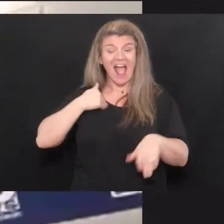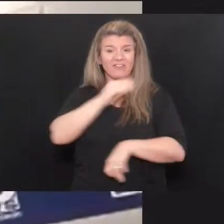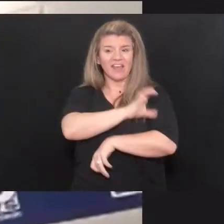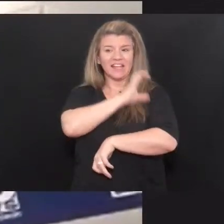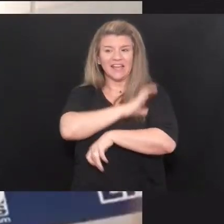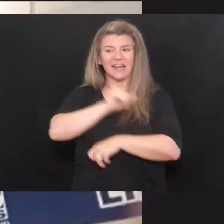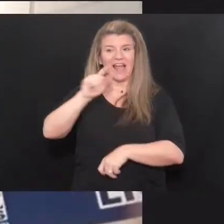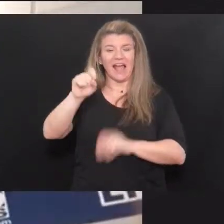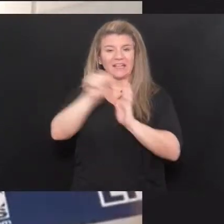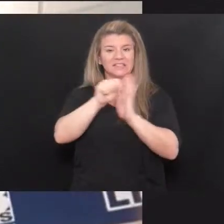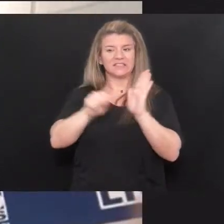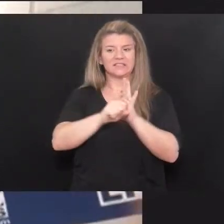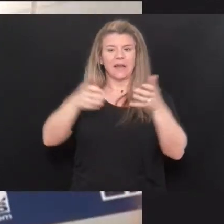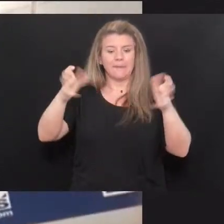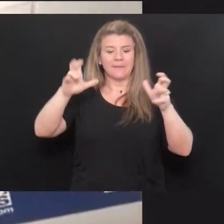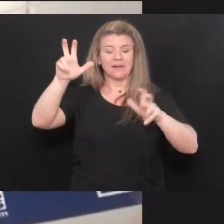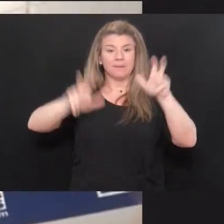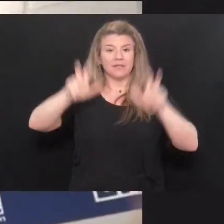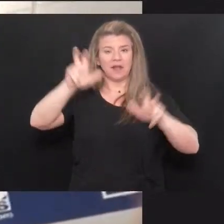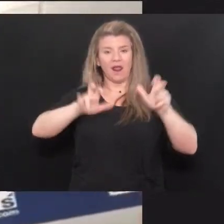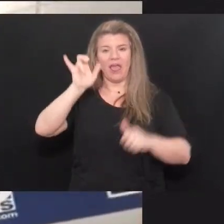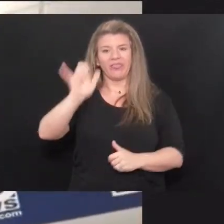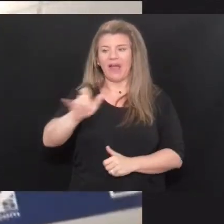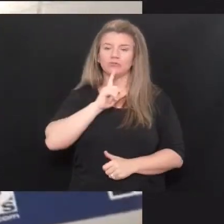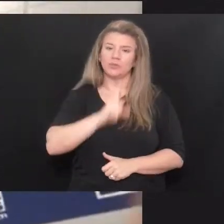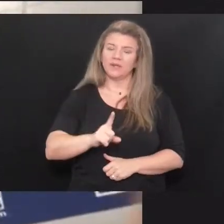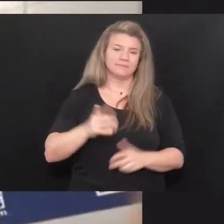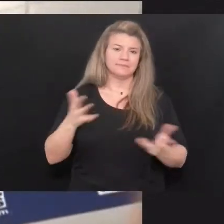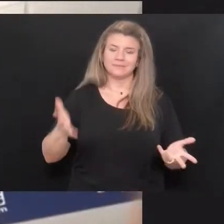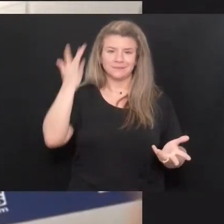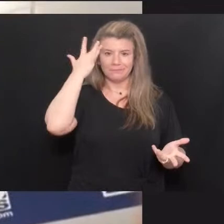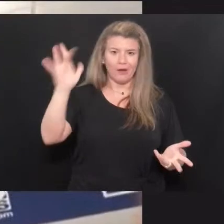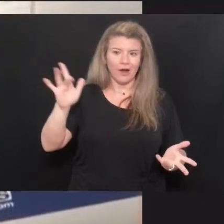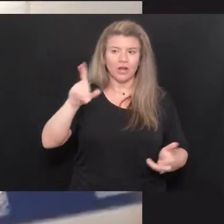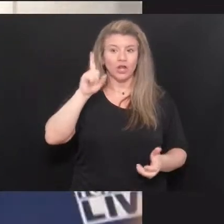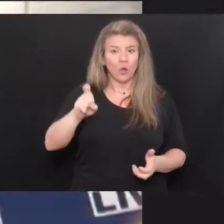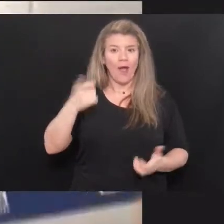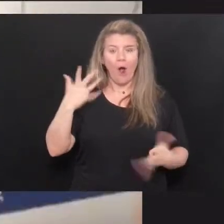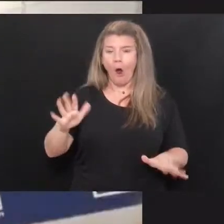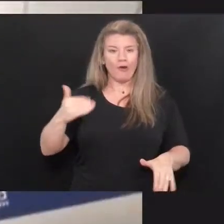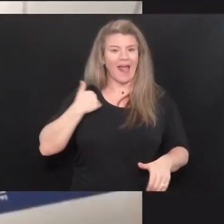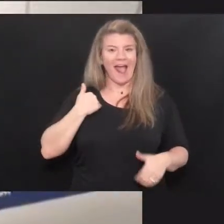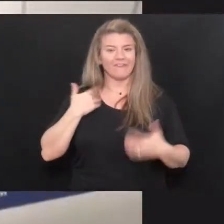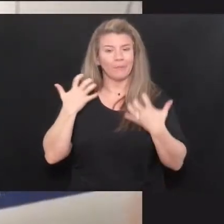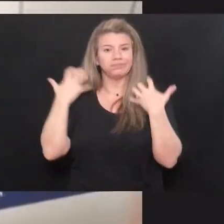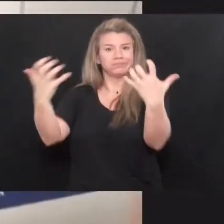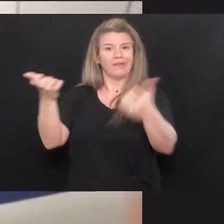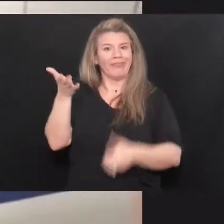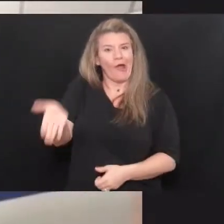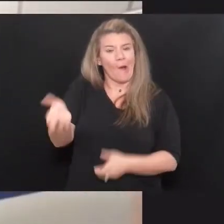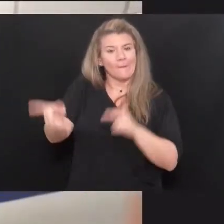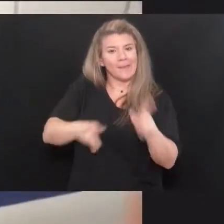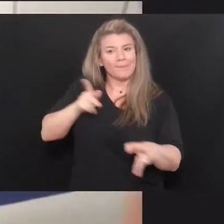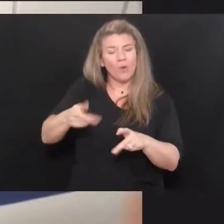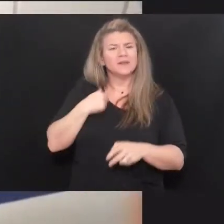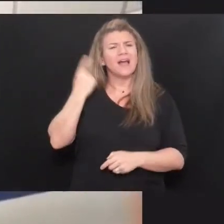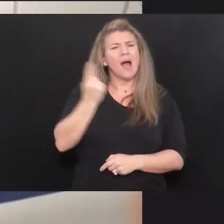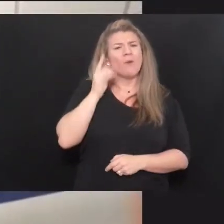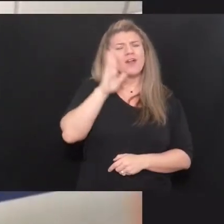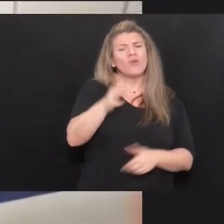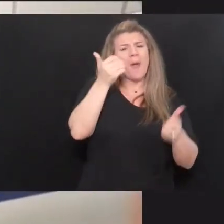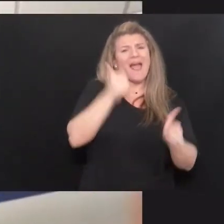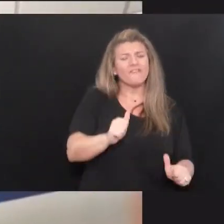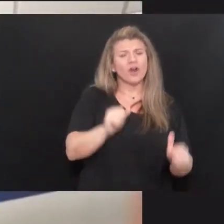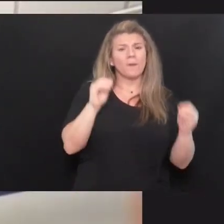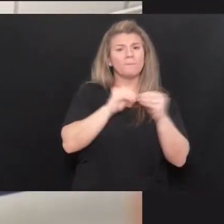state basketball tournaments at the Coliseum was brilliant because you have the captive audience there. And so I'm wondering if you're efforting more high